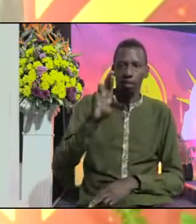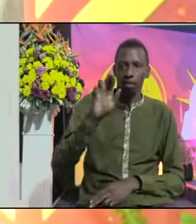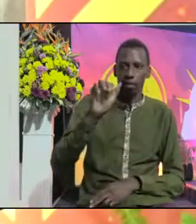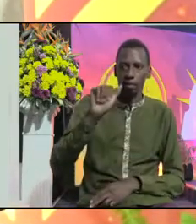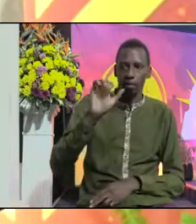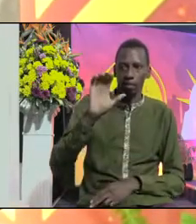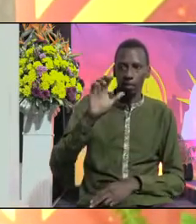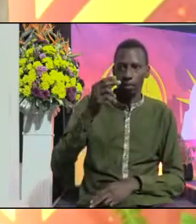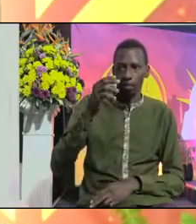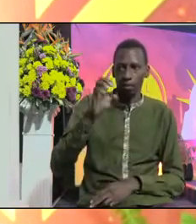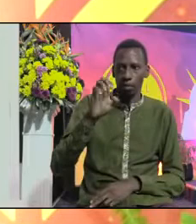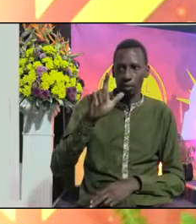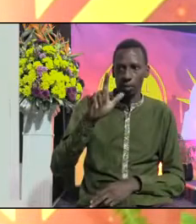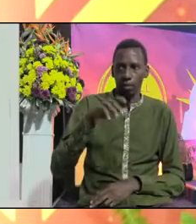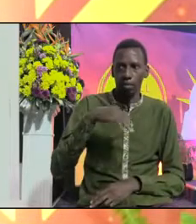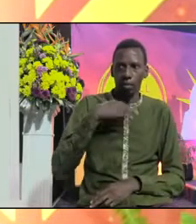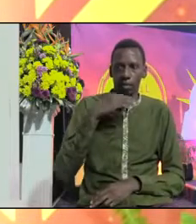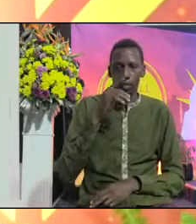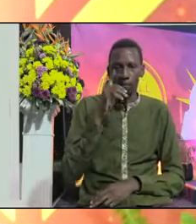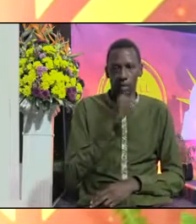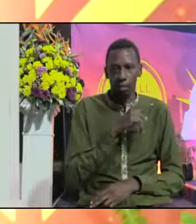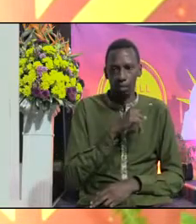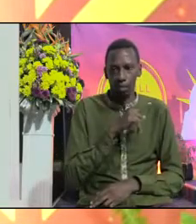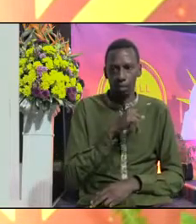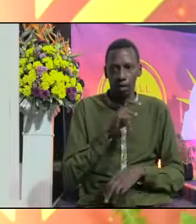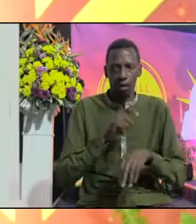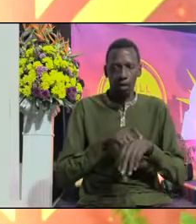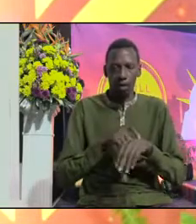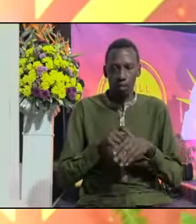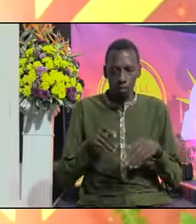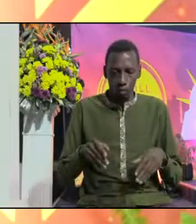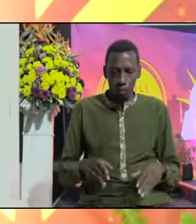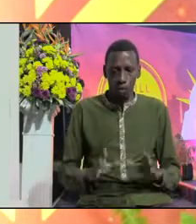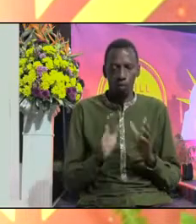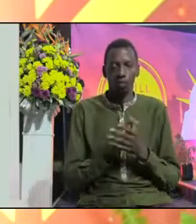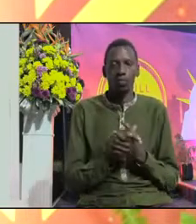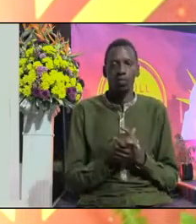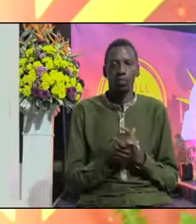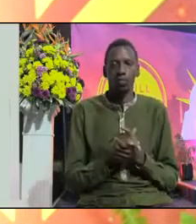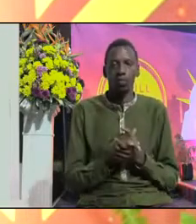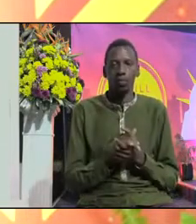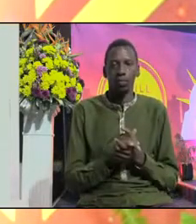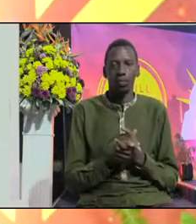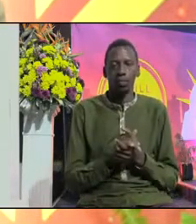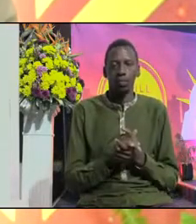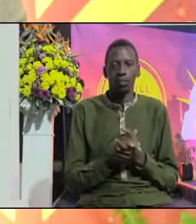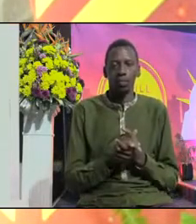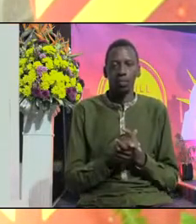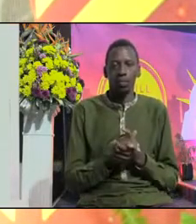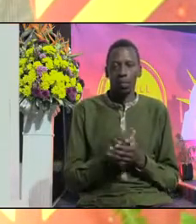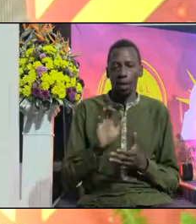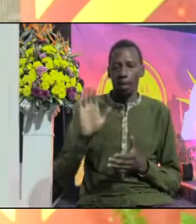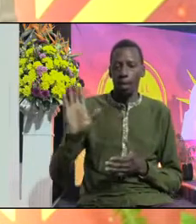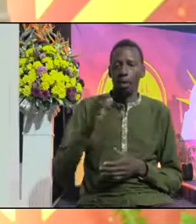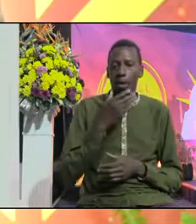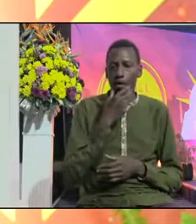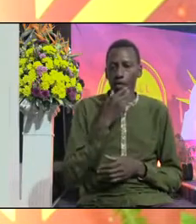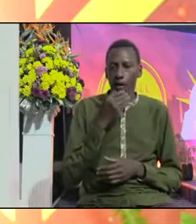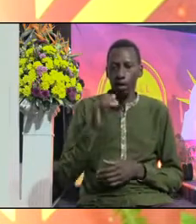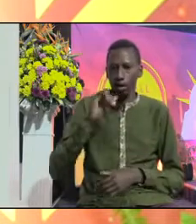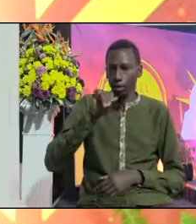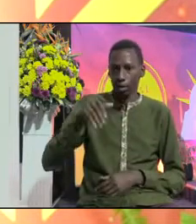she surprisingly died in childbirth. His papa, Jacob,